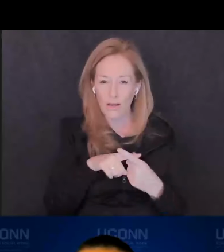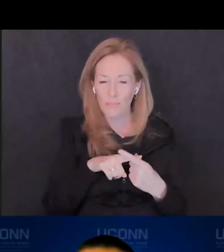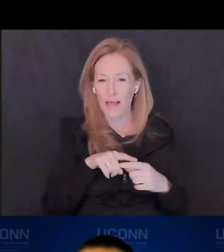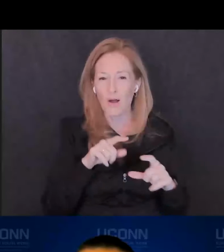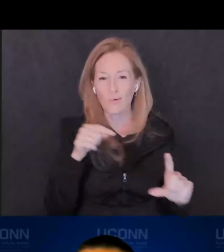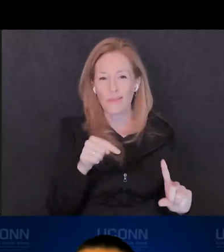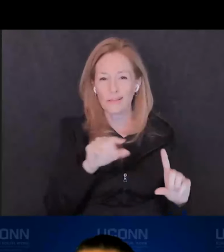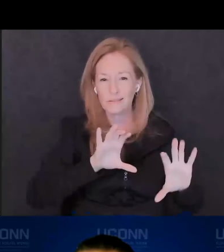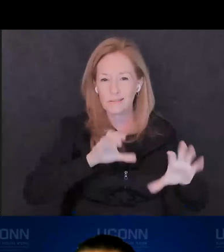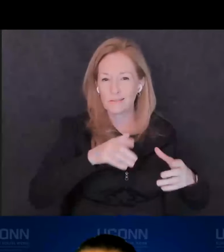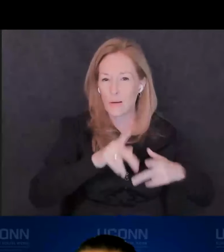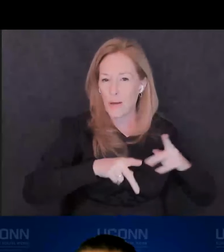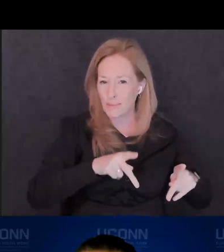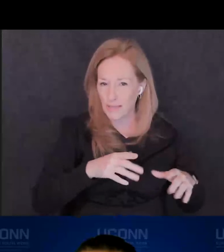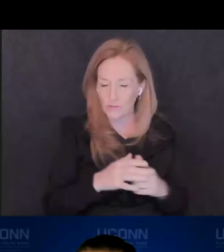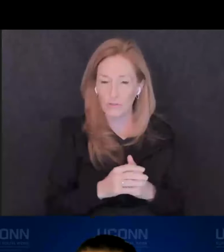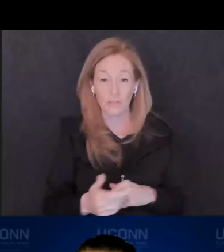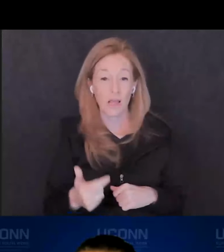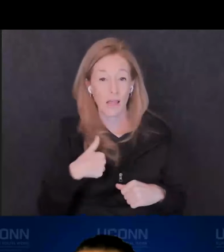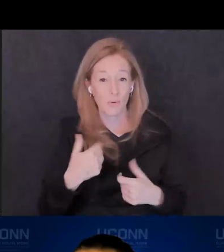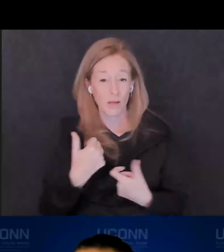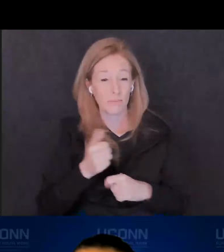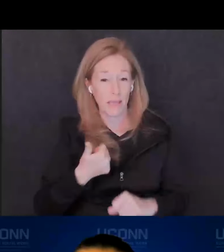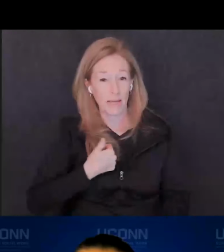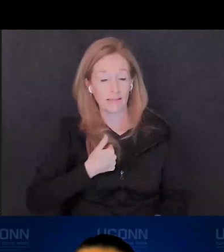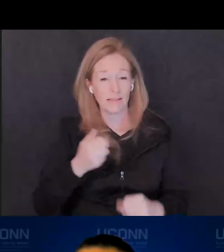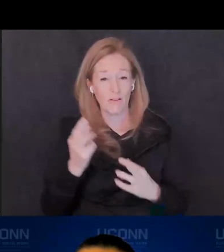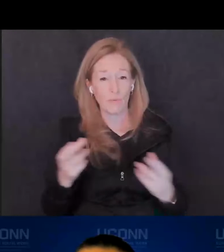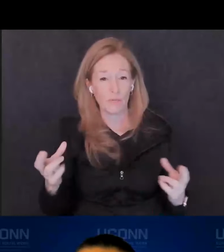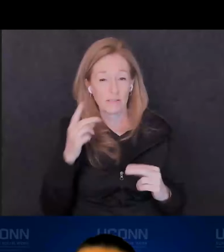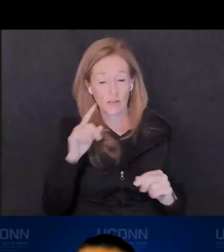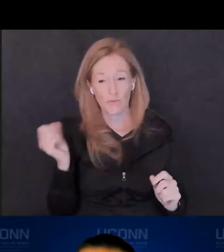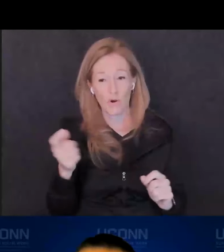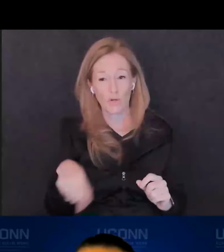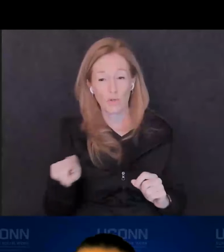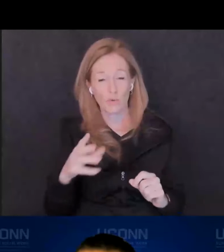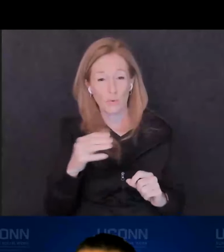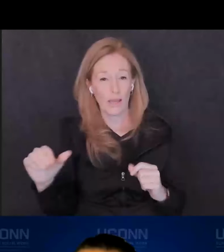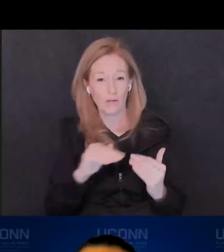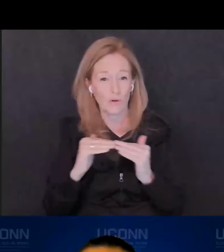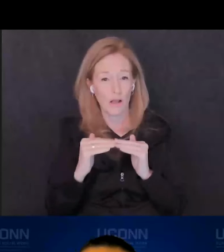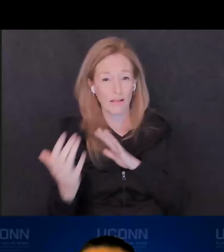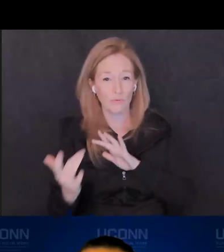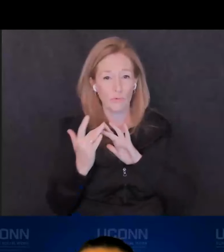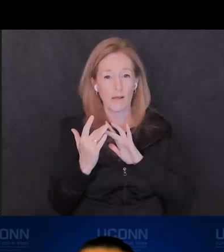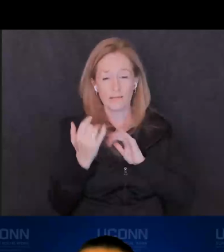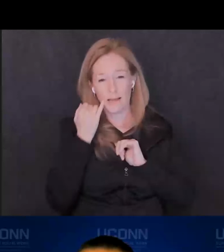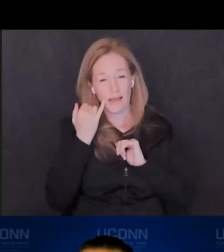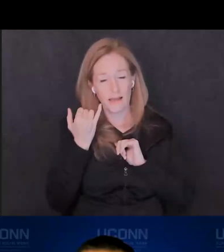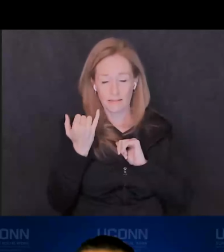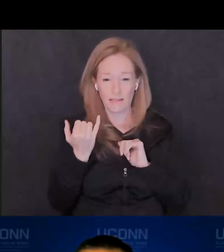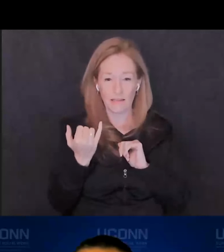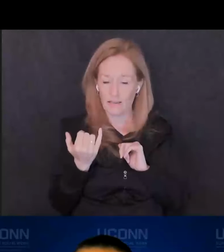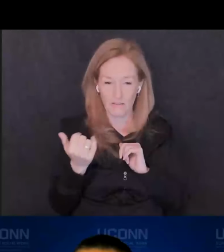make myself a resource for everyone on this call and your colleagues to reach out to after this session. If you all